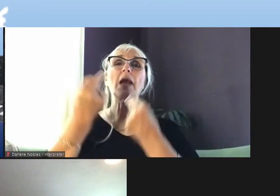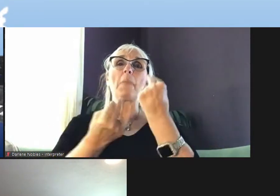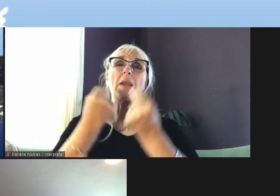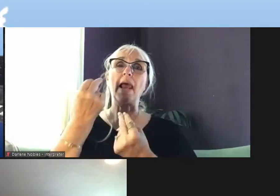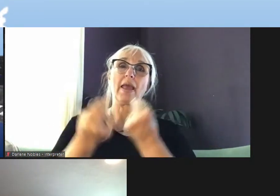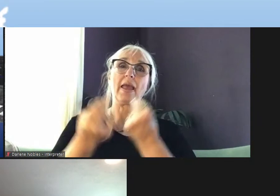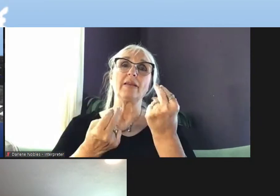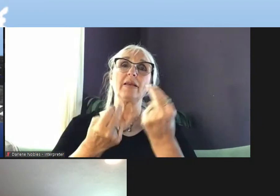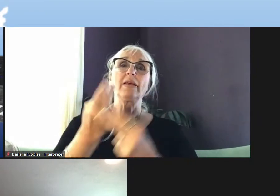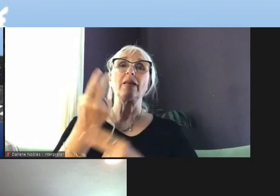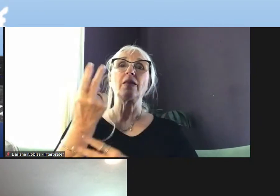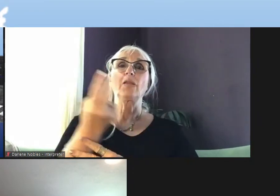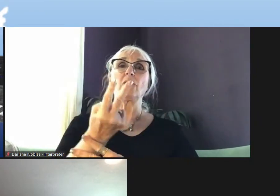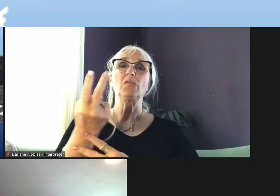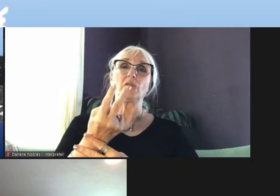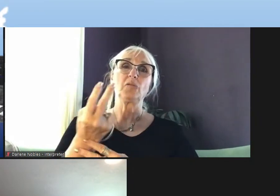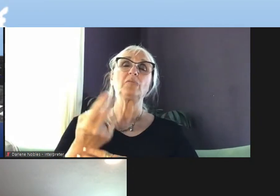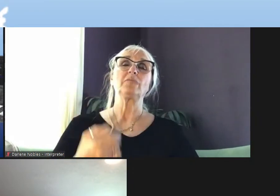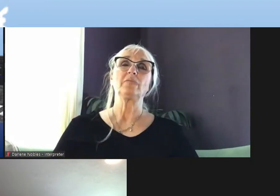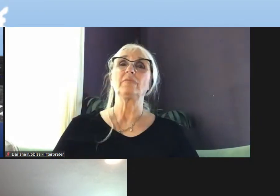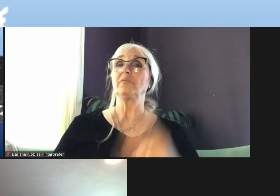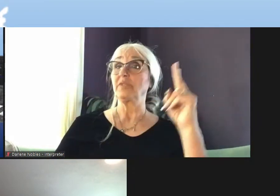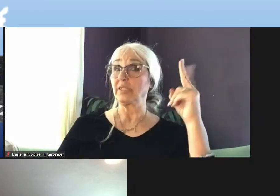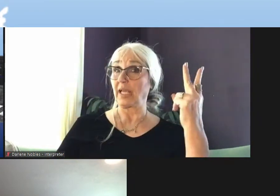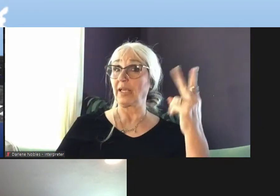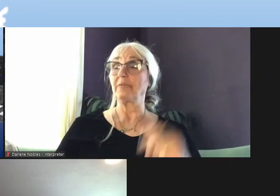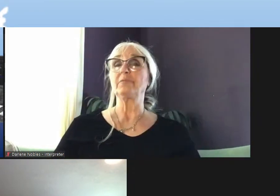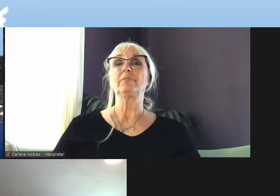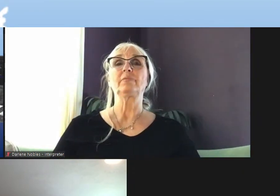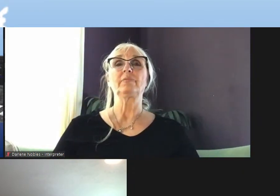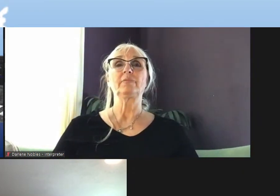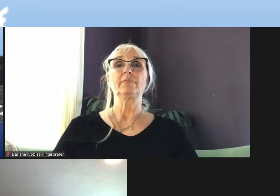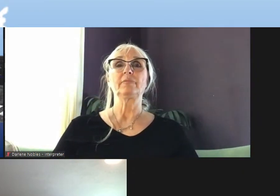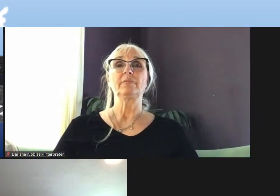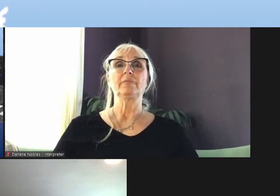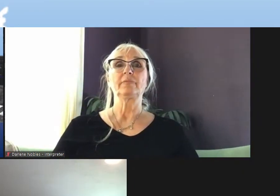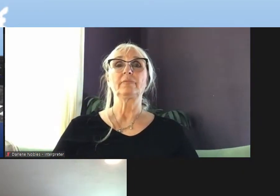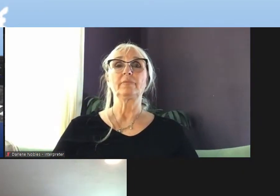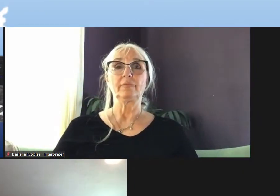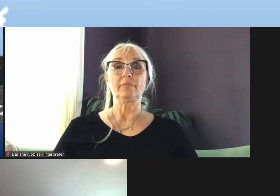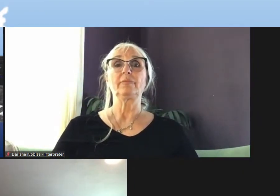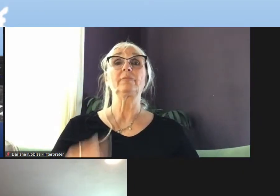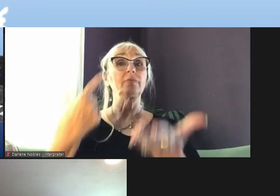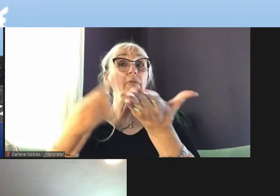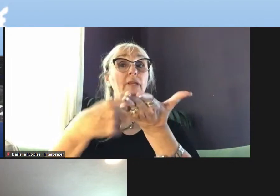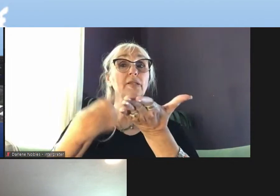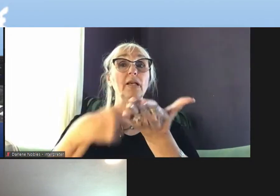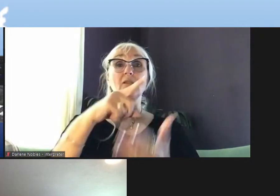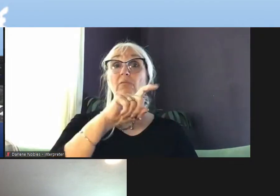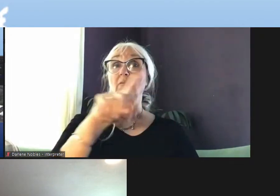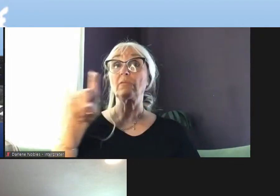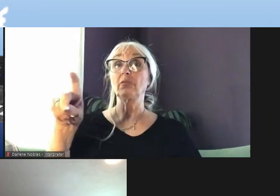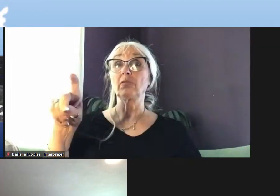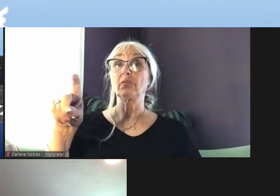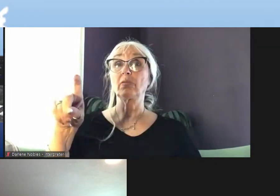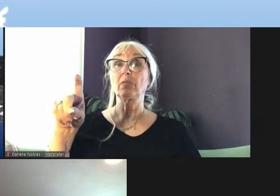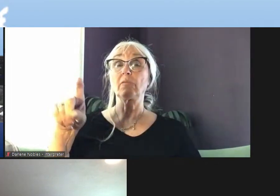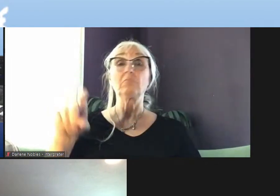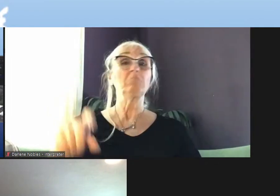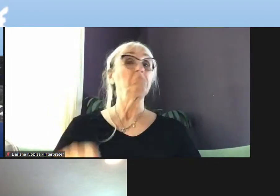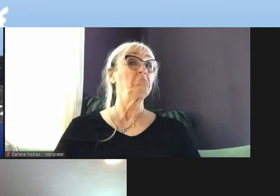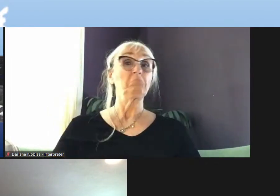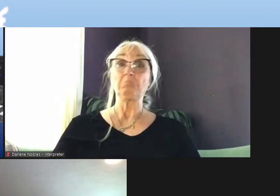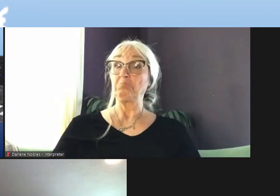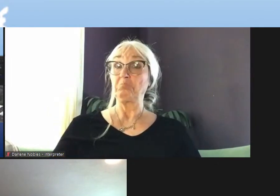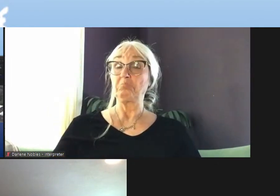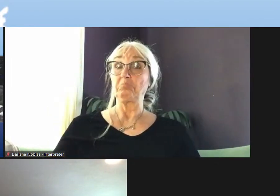those individuals. Second. All right, we have a motion and a second. Any other discussion? No other discussion.